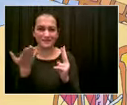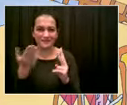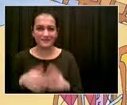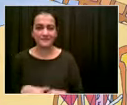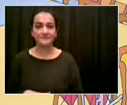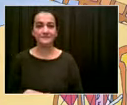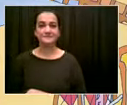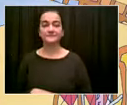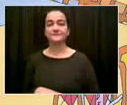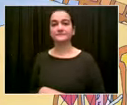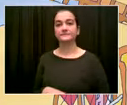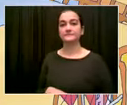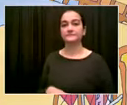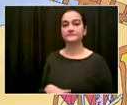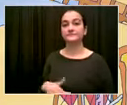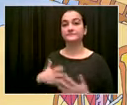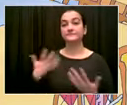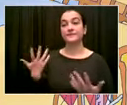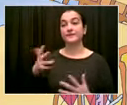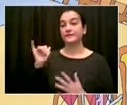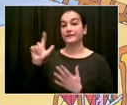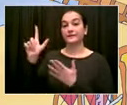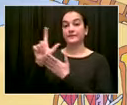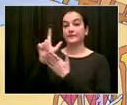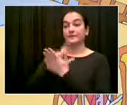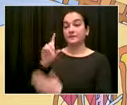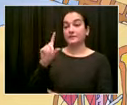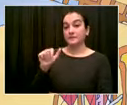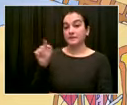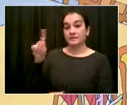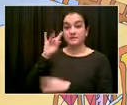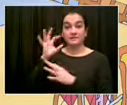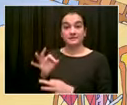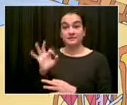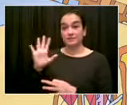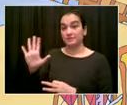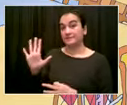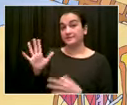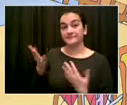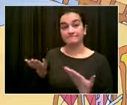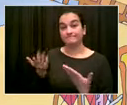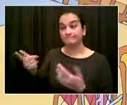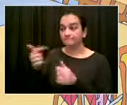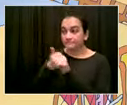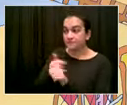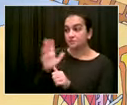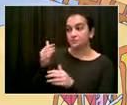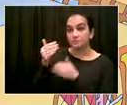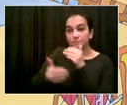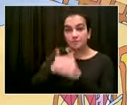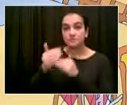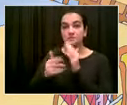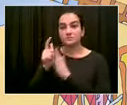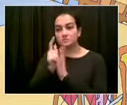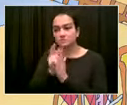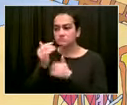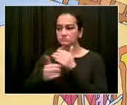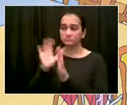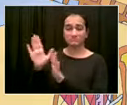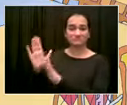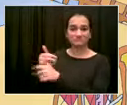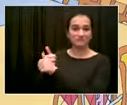procedural issues. I didn't get to see exactly how the DA did the work and how they came to a conclusion. My thoughts are with